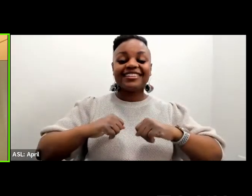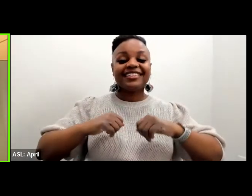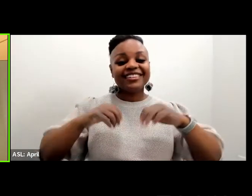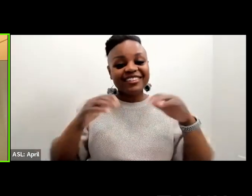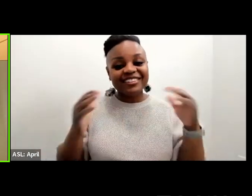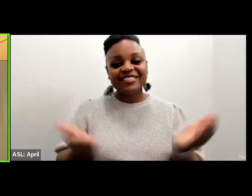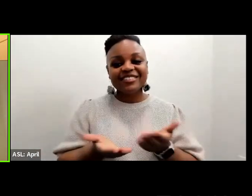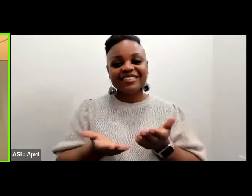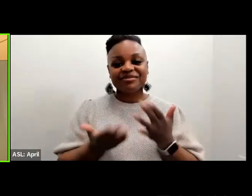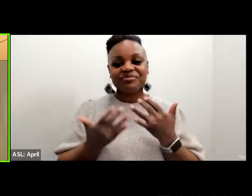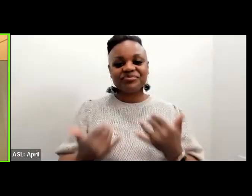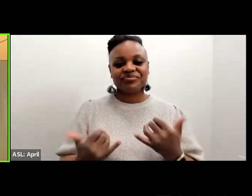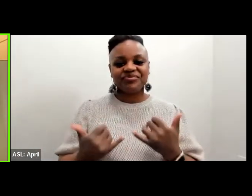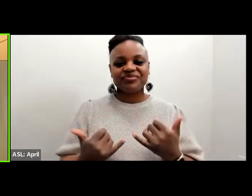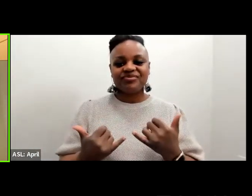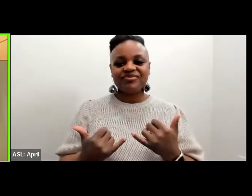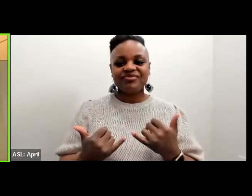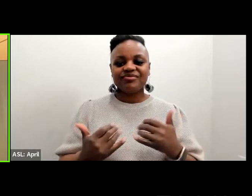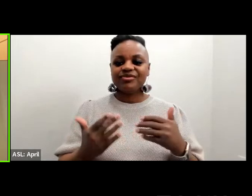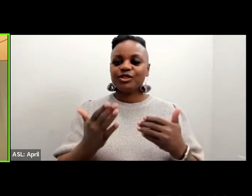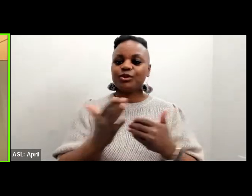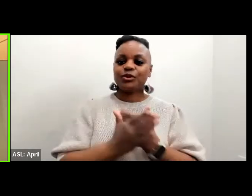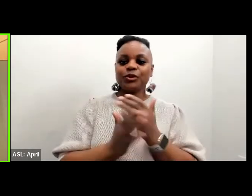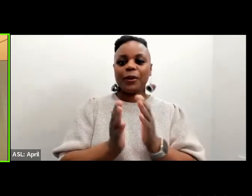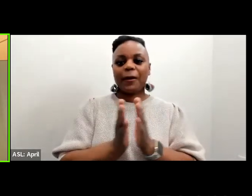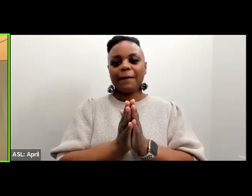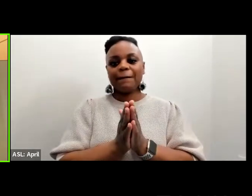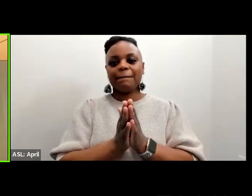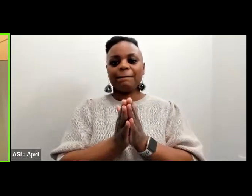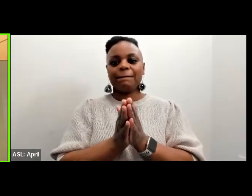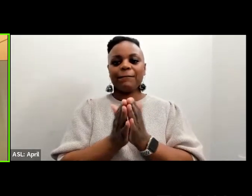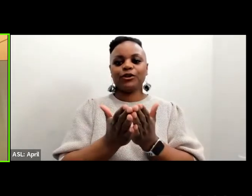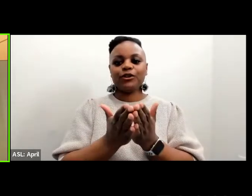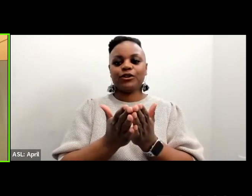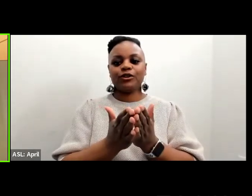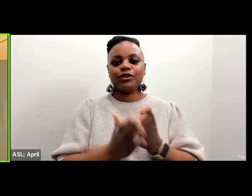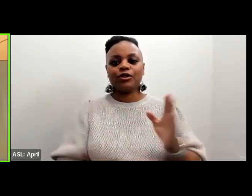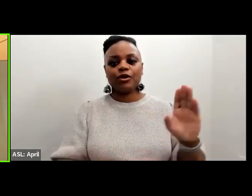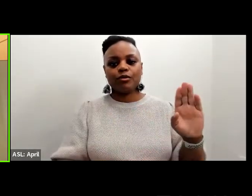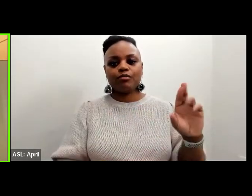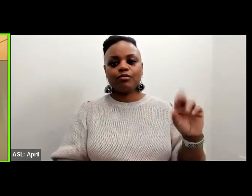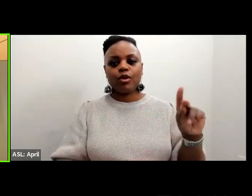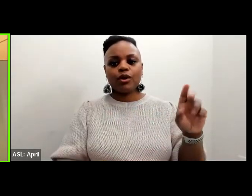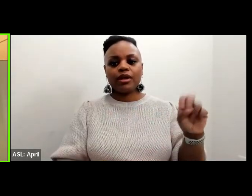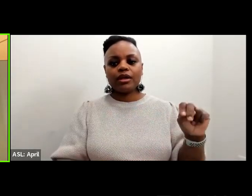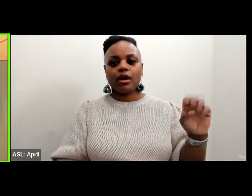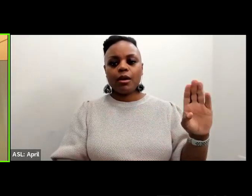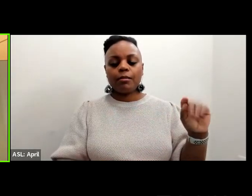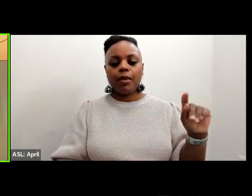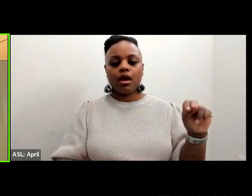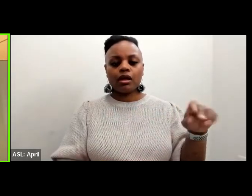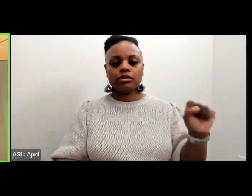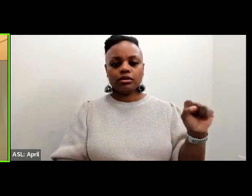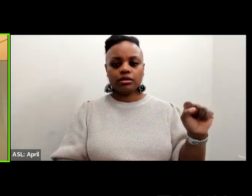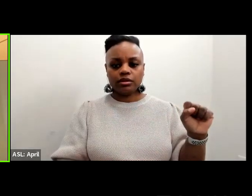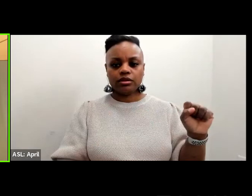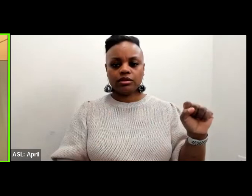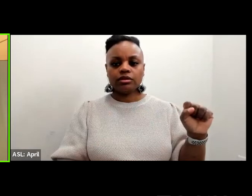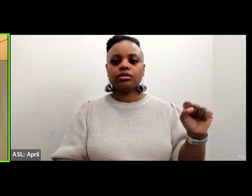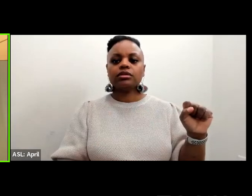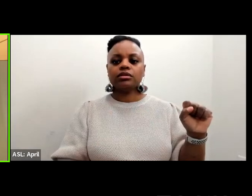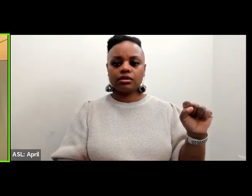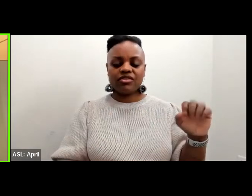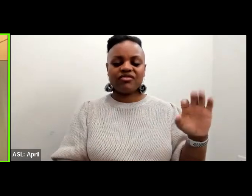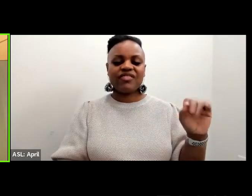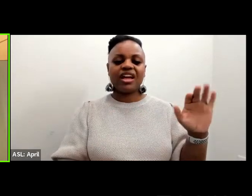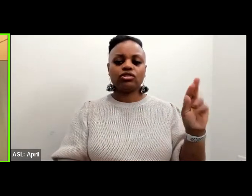book, Broken Bonds, The Existential Crisis of Egypt's Muslim Brotherhood, 2013-22. The